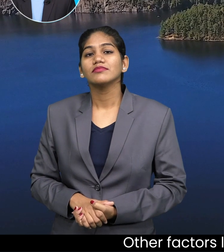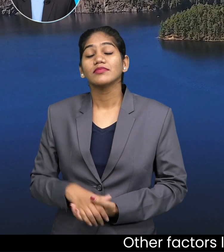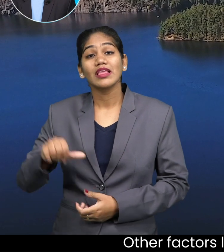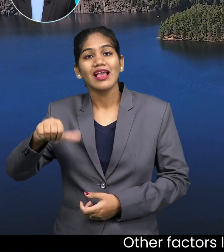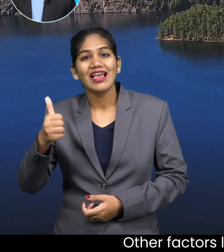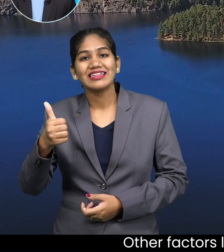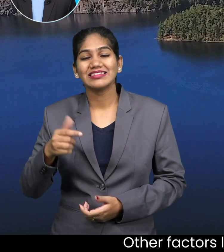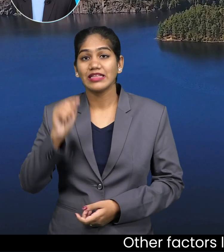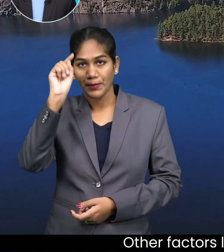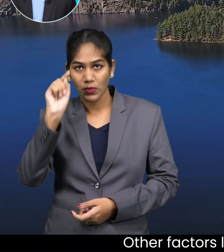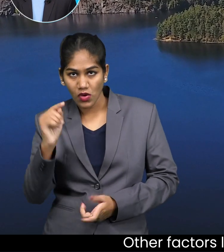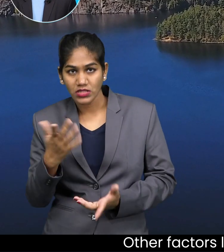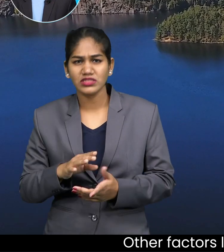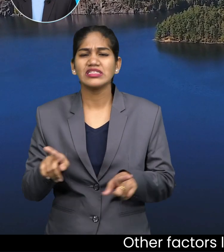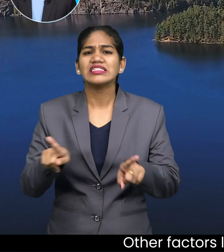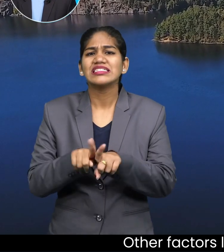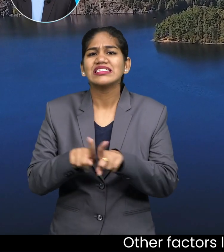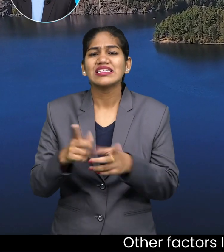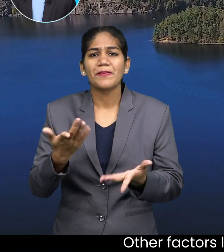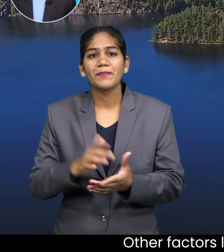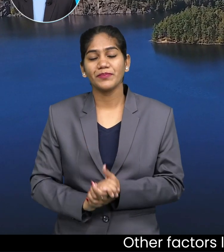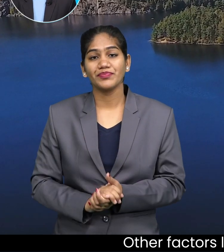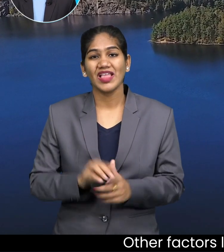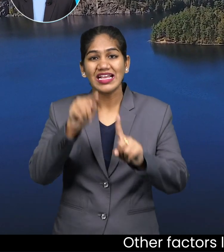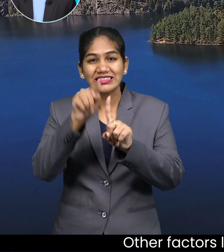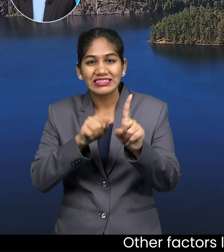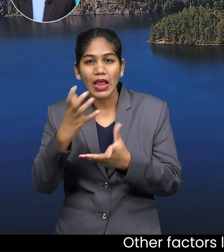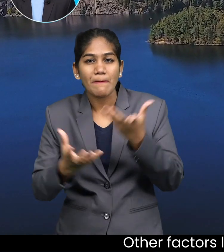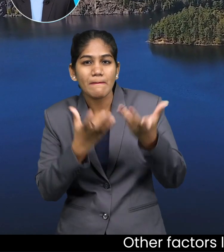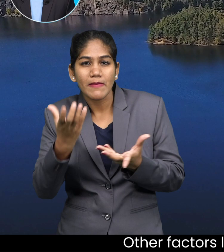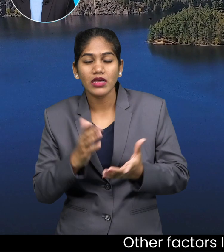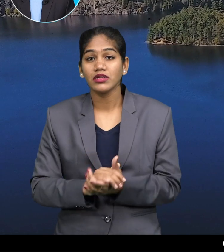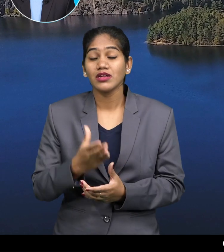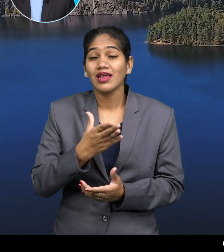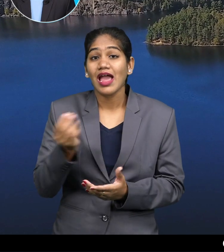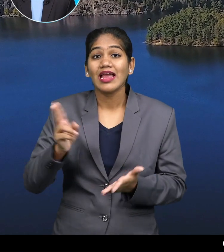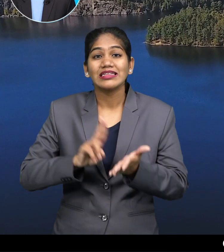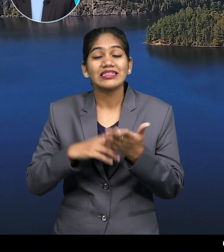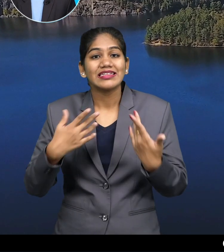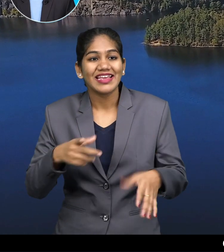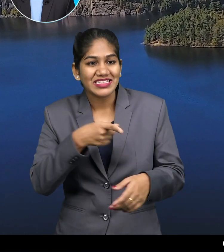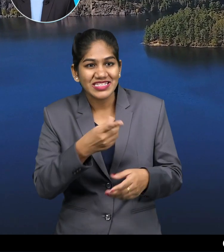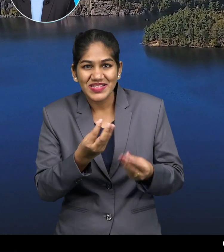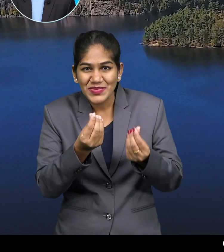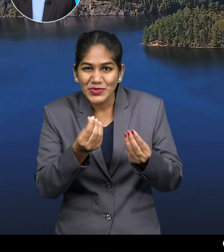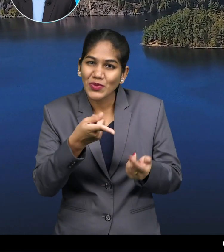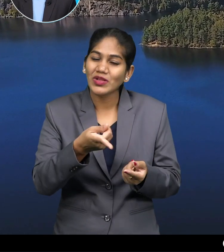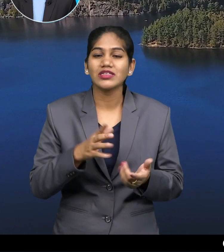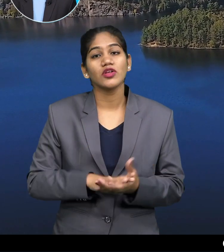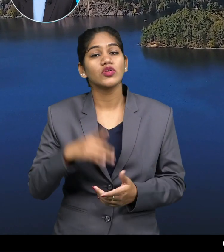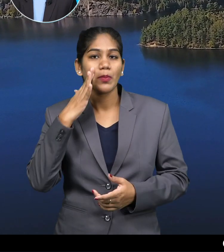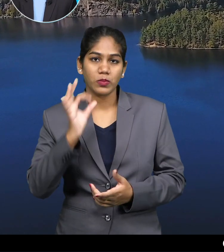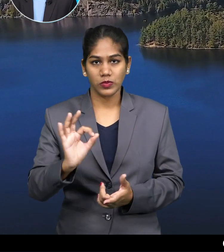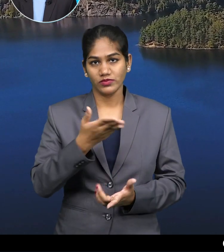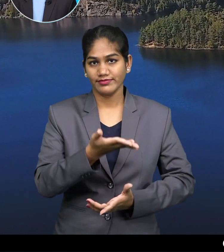Other factors like the temperature and nature of soil also matter.